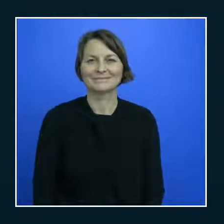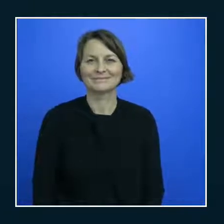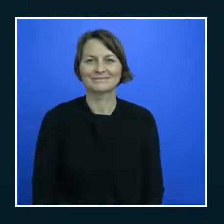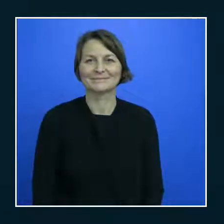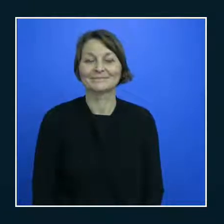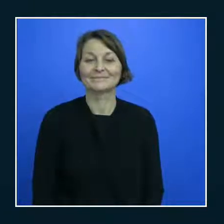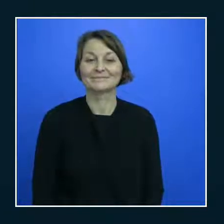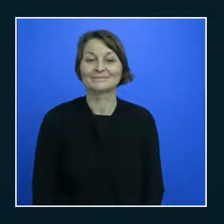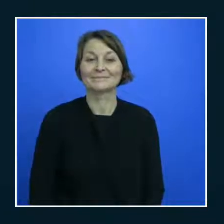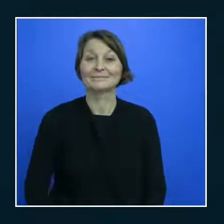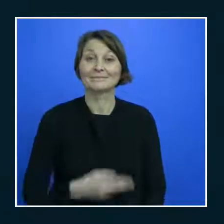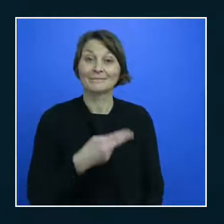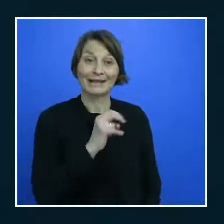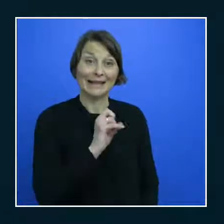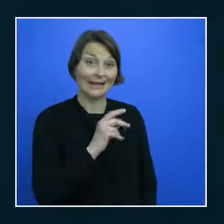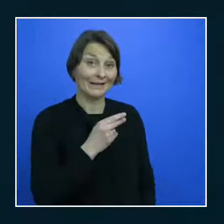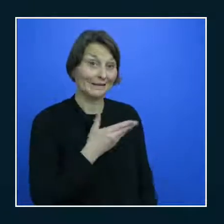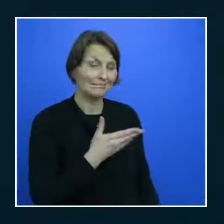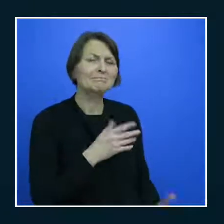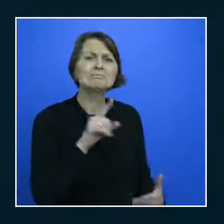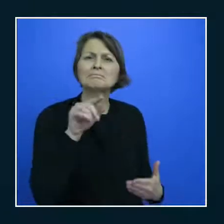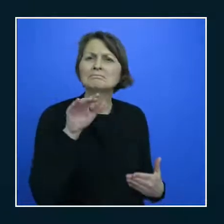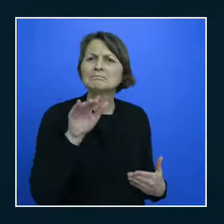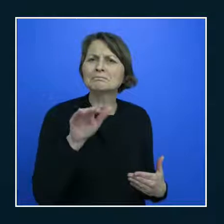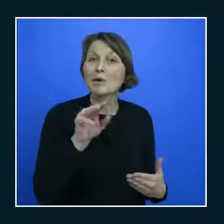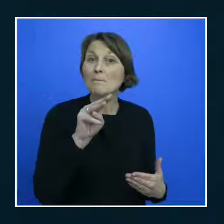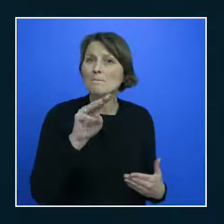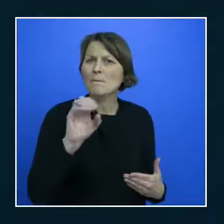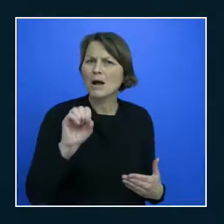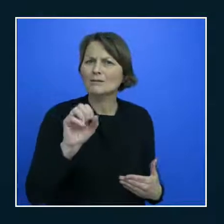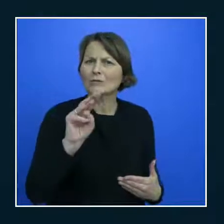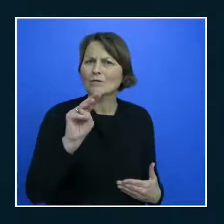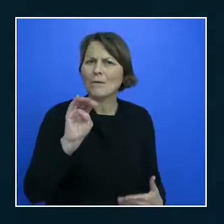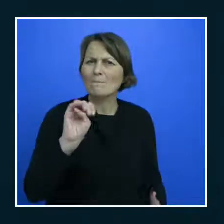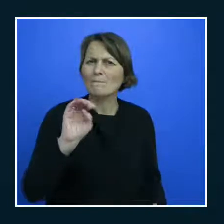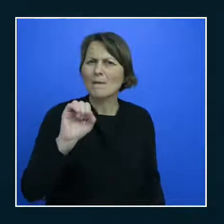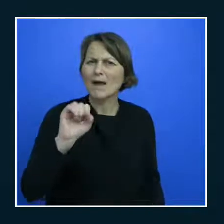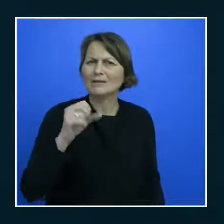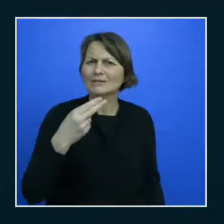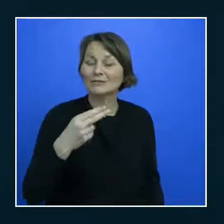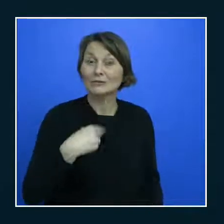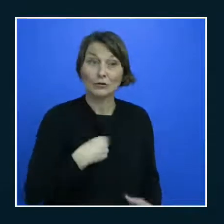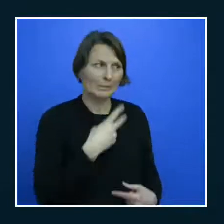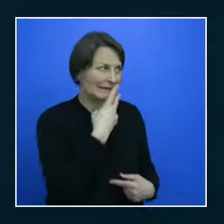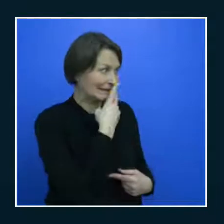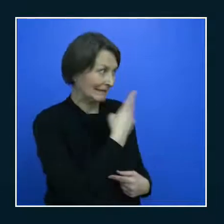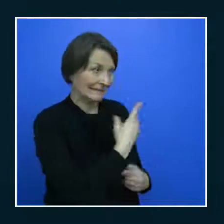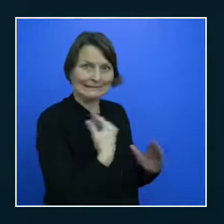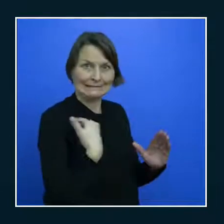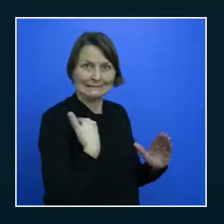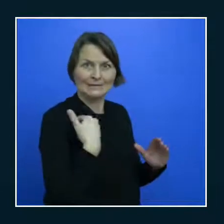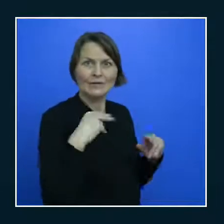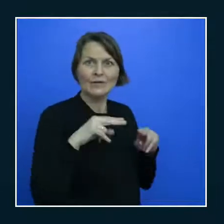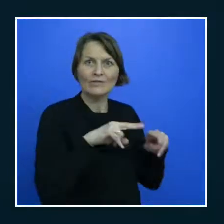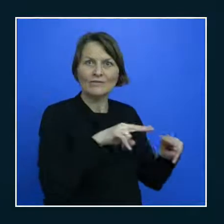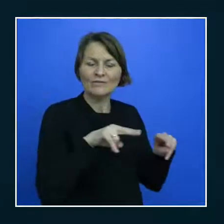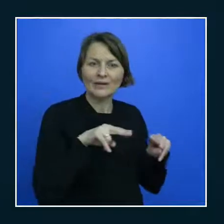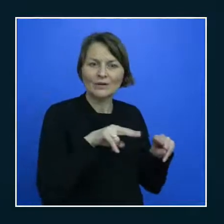Microsoft Mesh. So when I saw this video, I had to think of